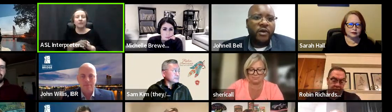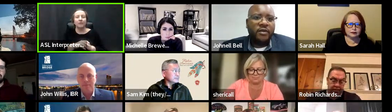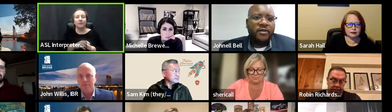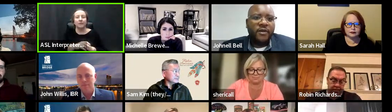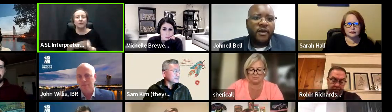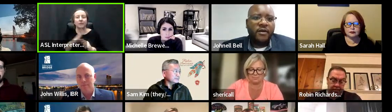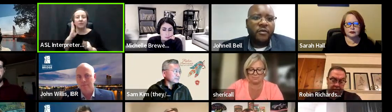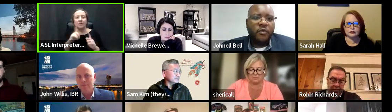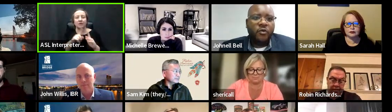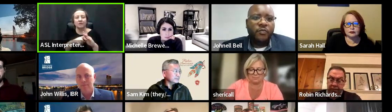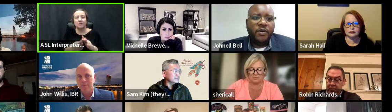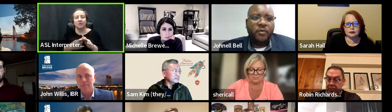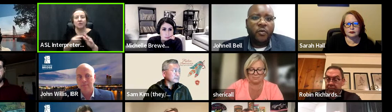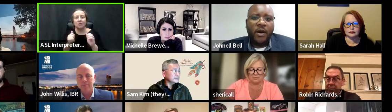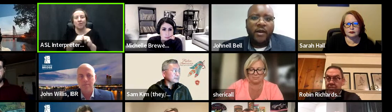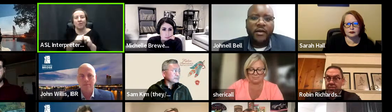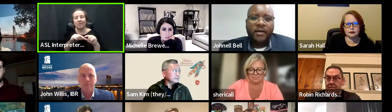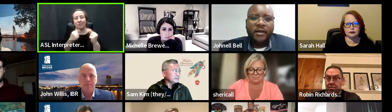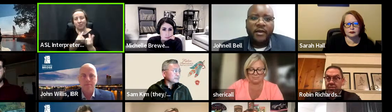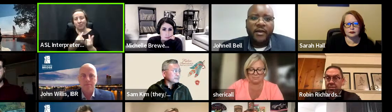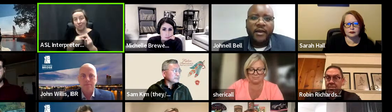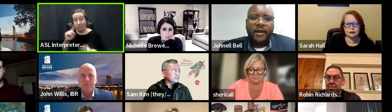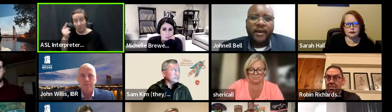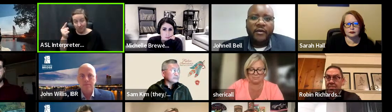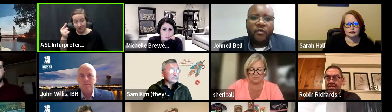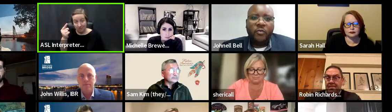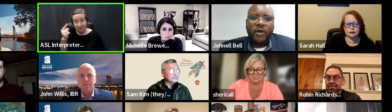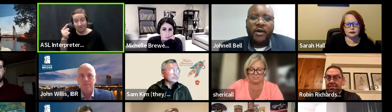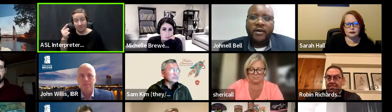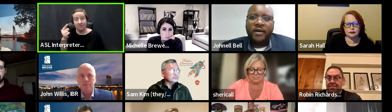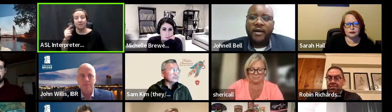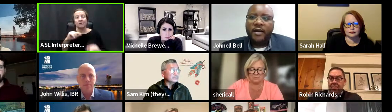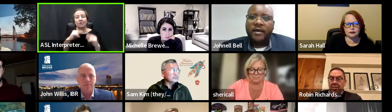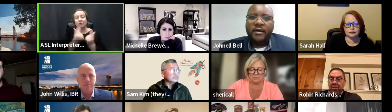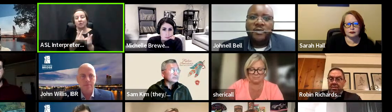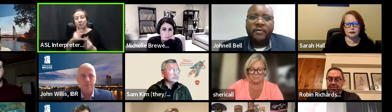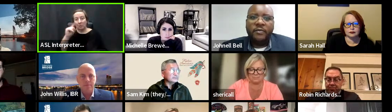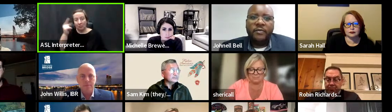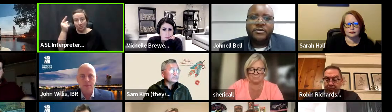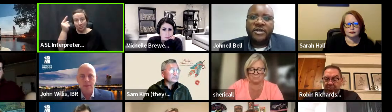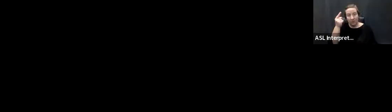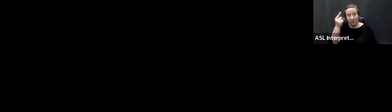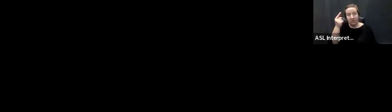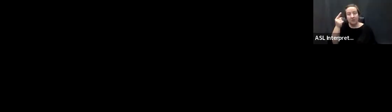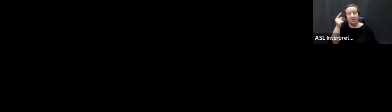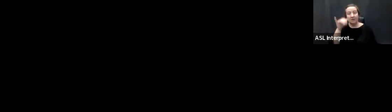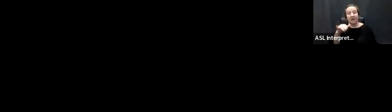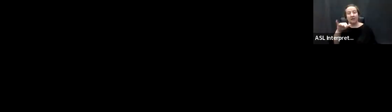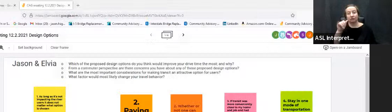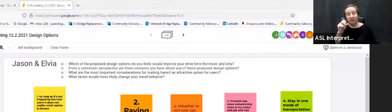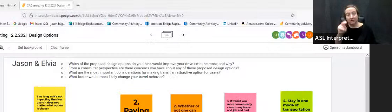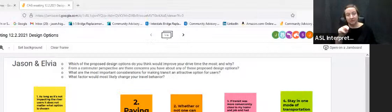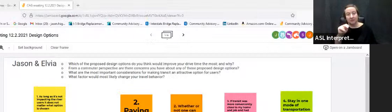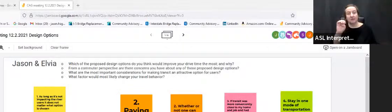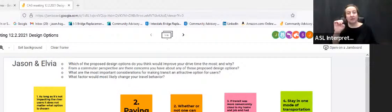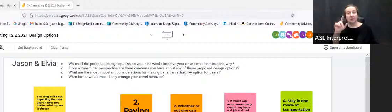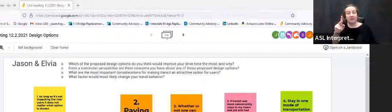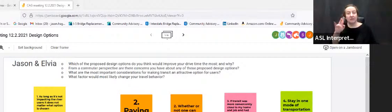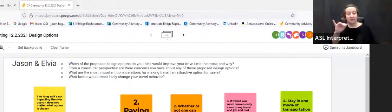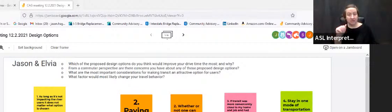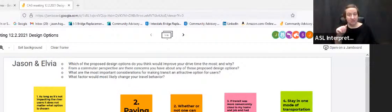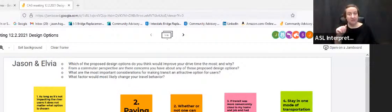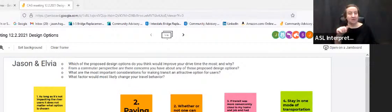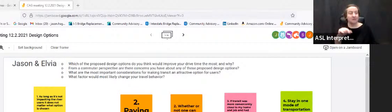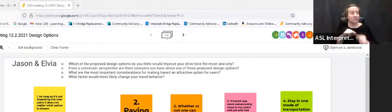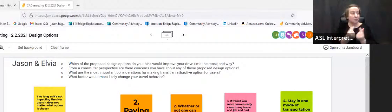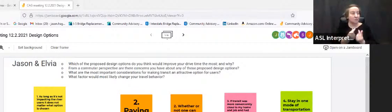start with group one. And group one was Jason and Elvia. So group